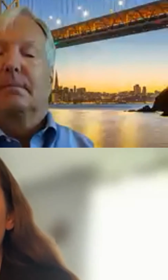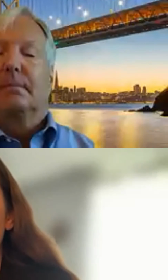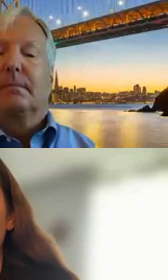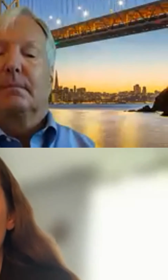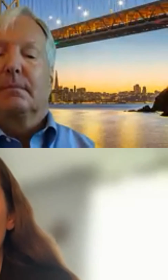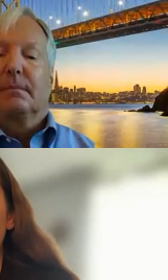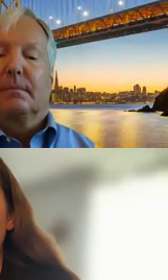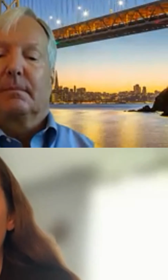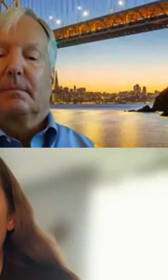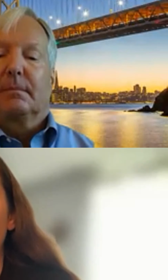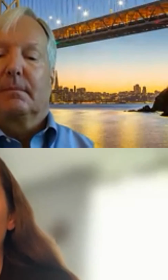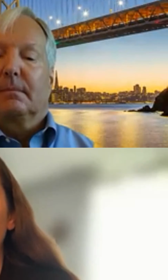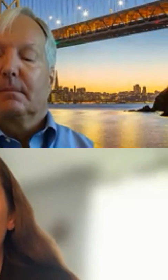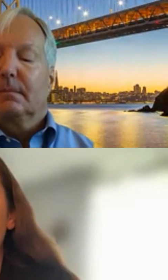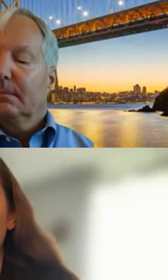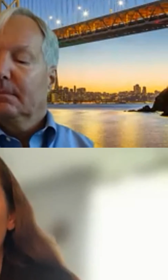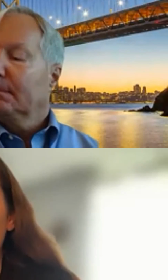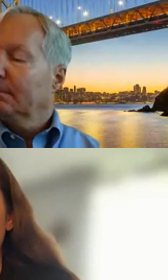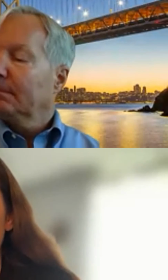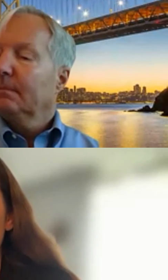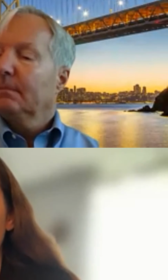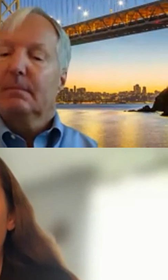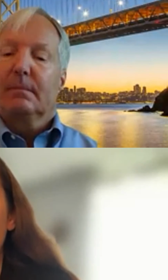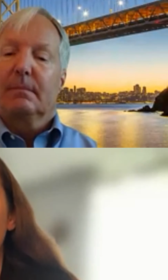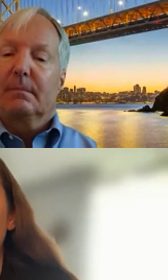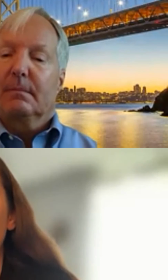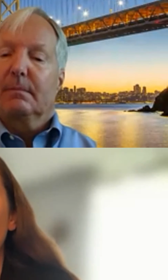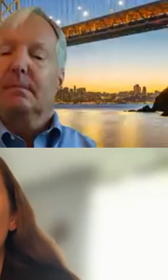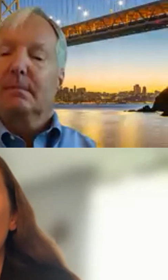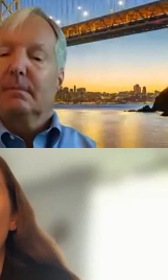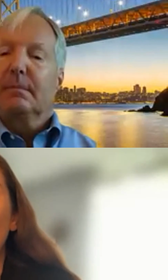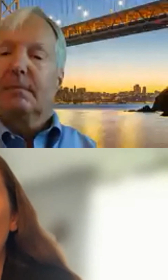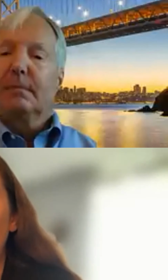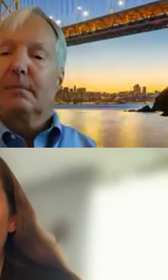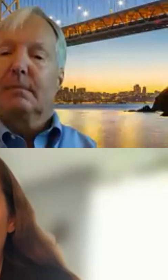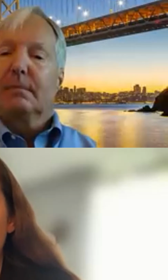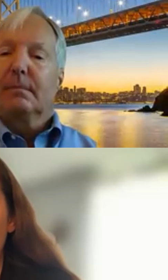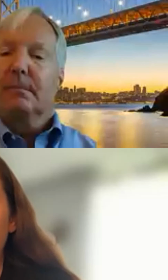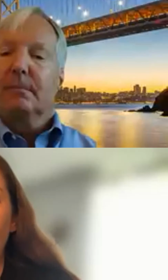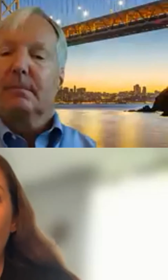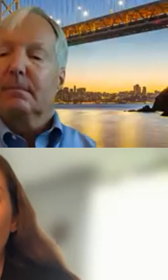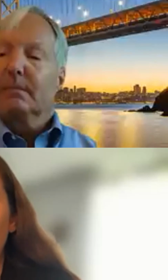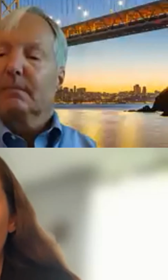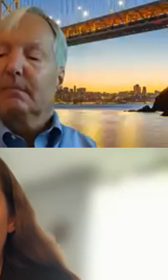sell themselves short on are, you guys are the experts. And so when you go to a health